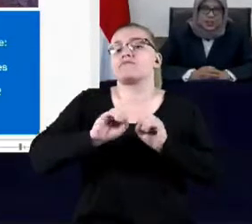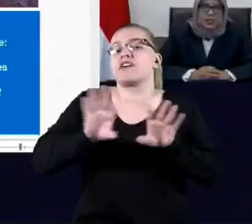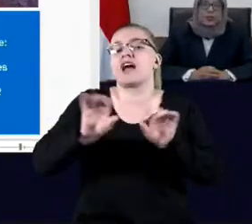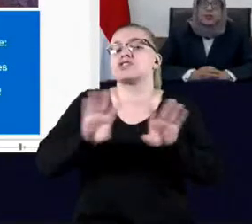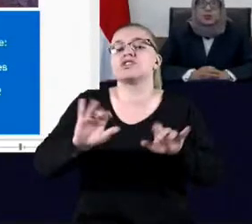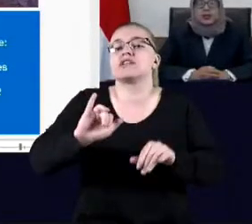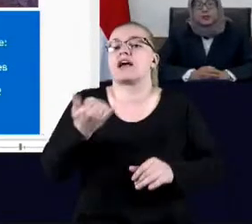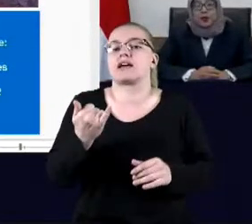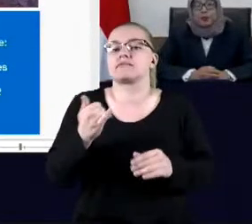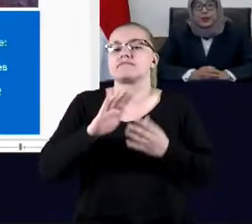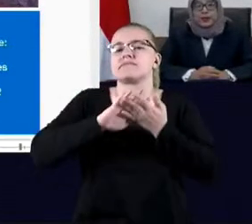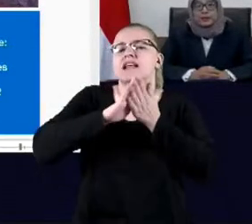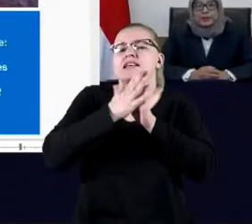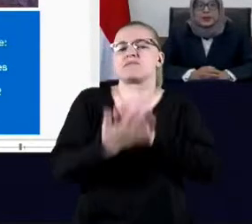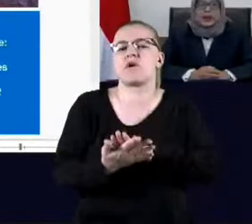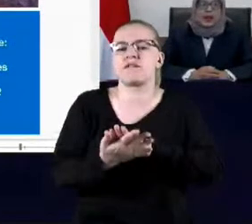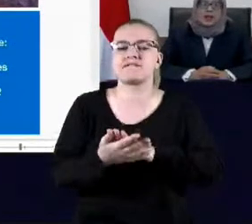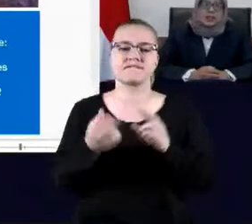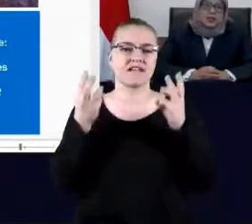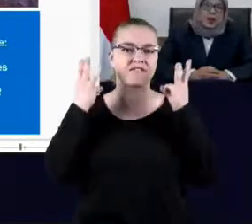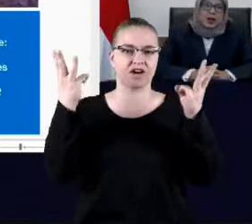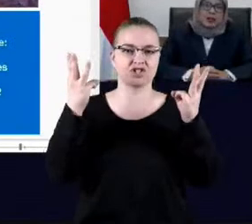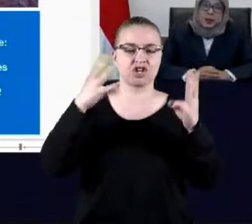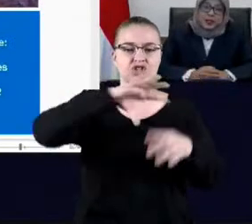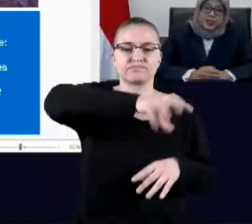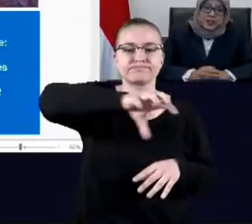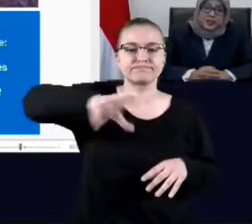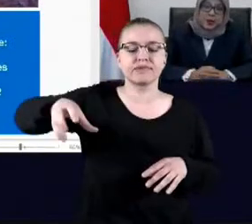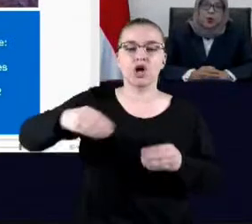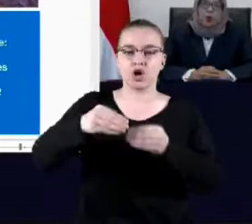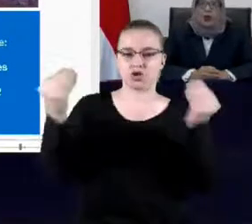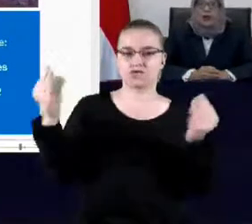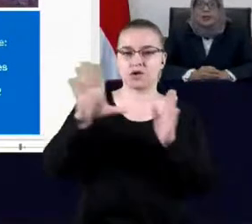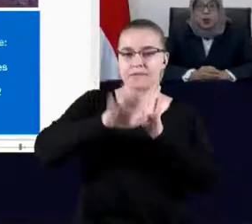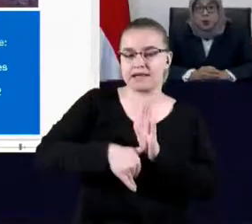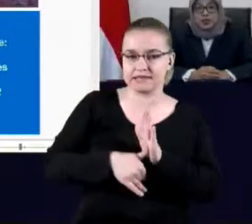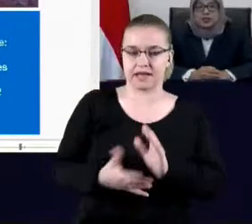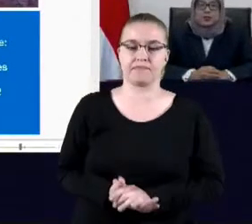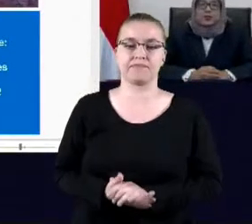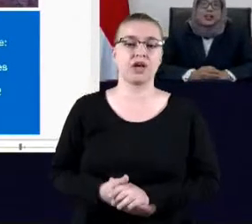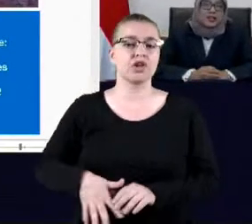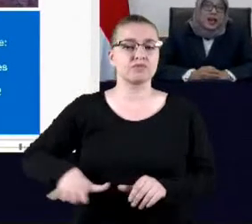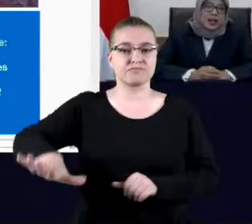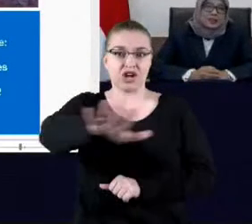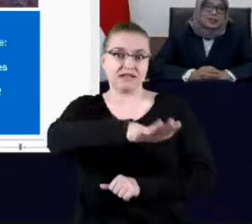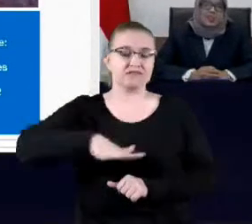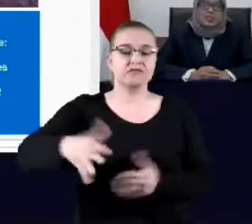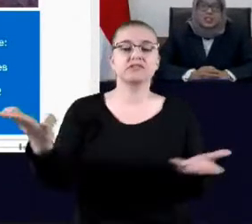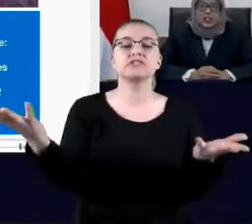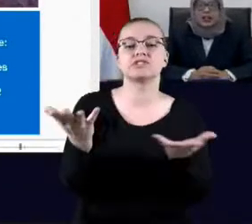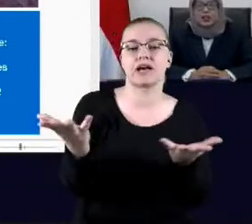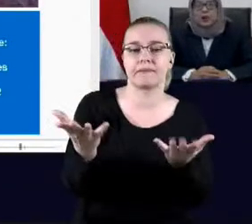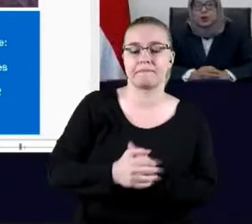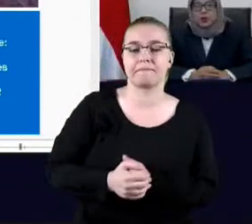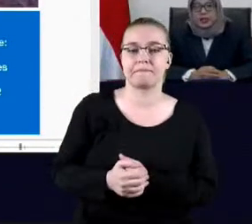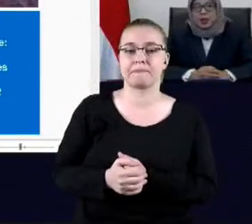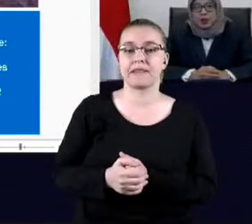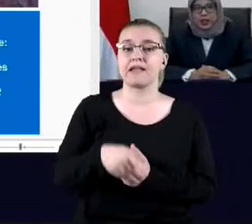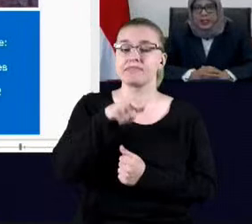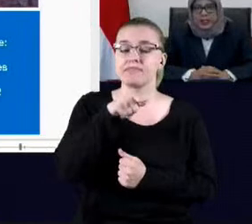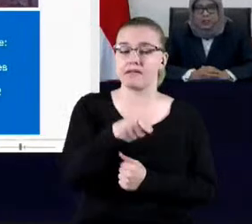key sectors in urban development. These are spaces where the goal is to realize a digital